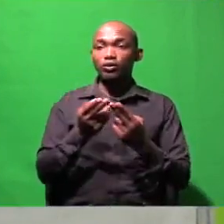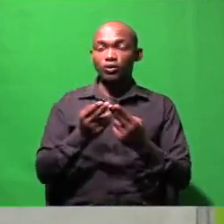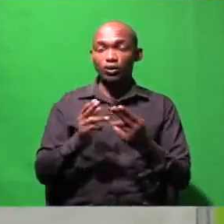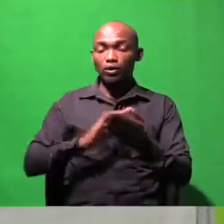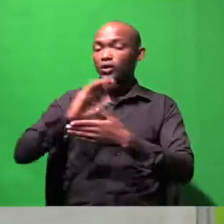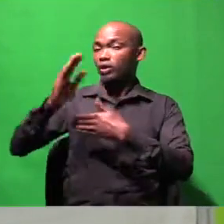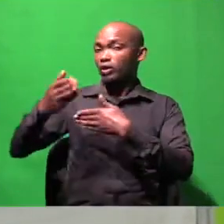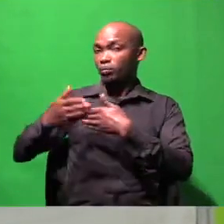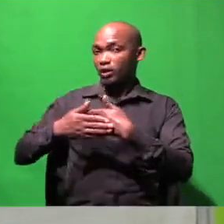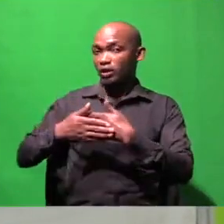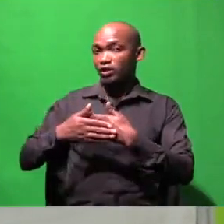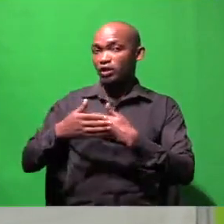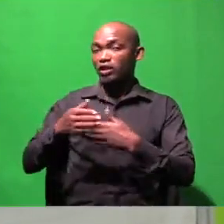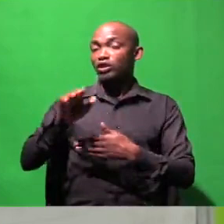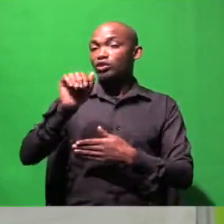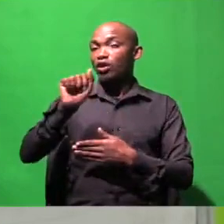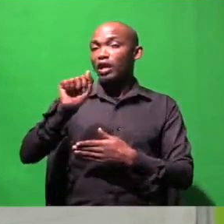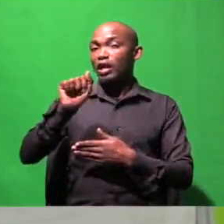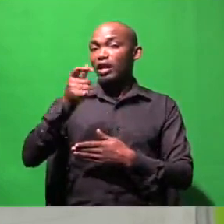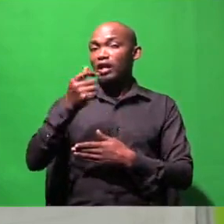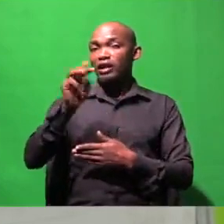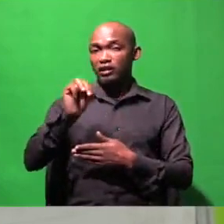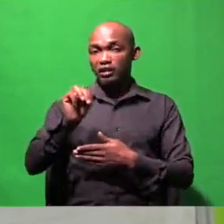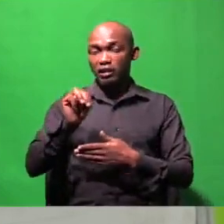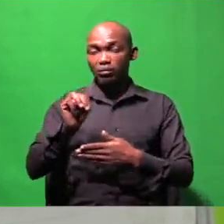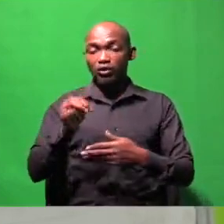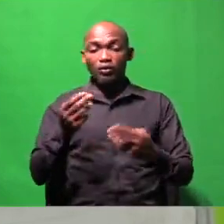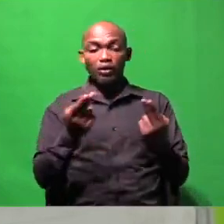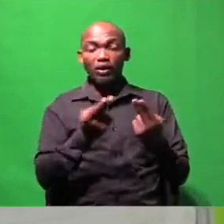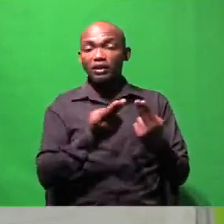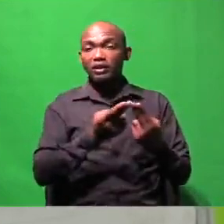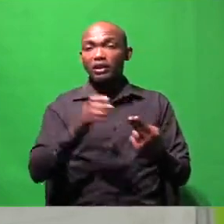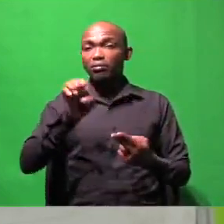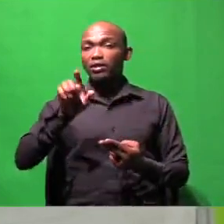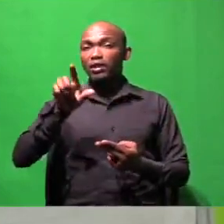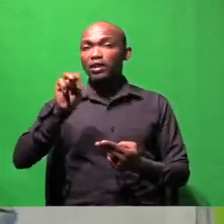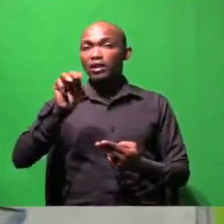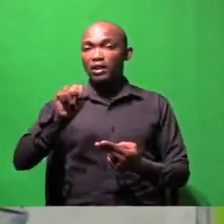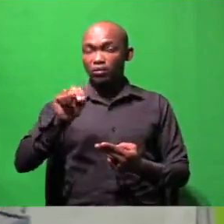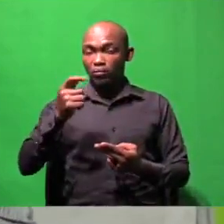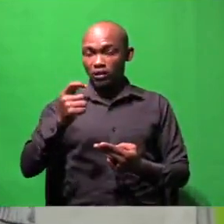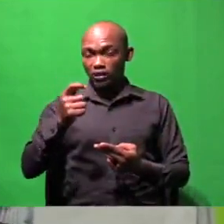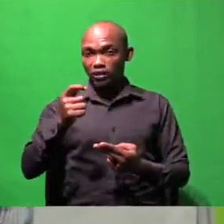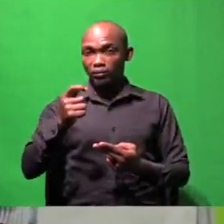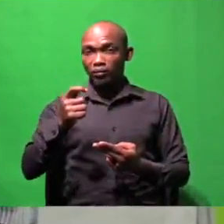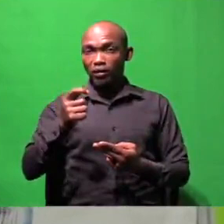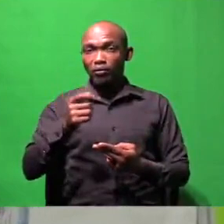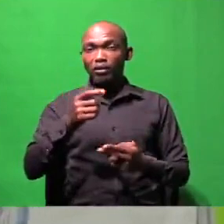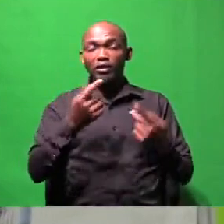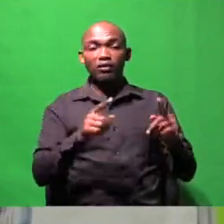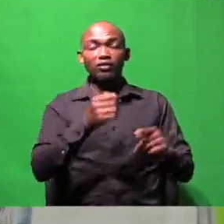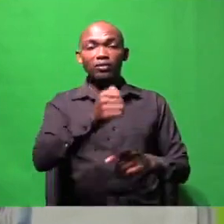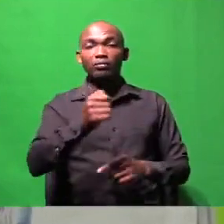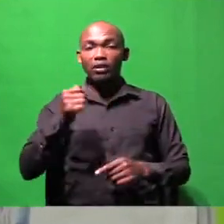postulate. Atom of same element may have different masses, isotope. Atom of one element differ